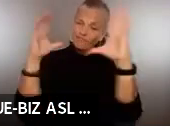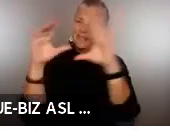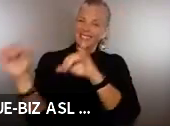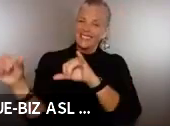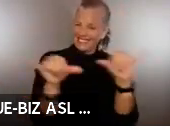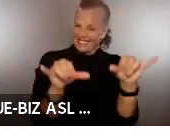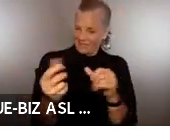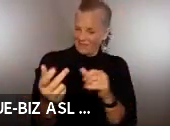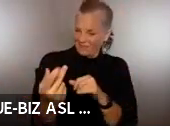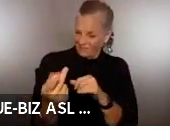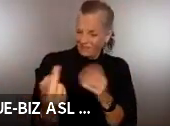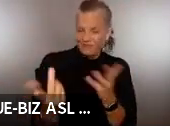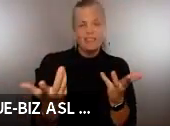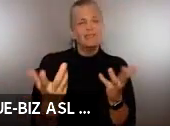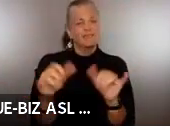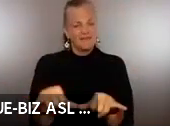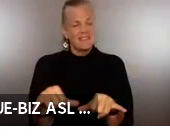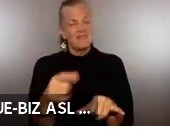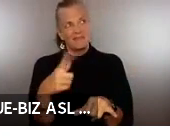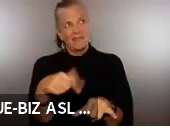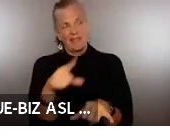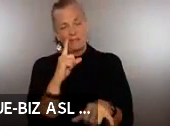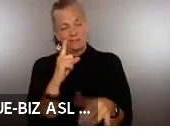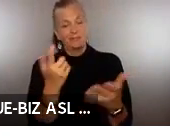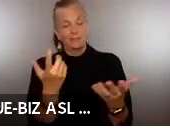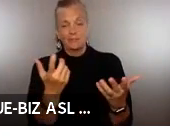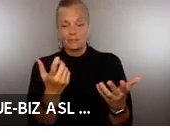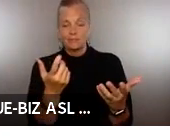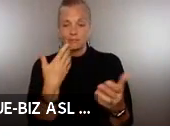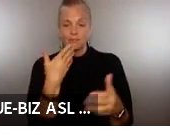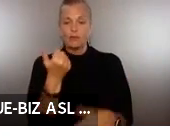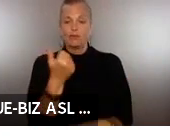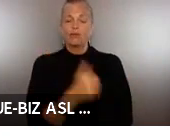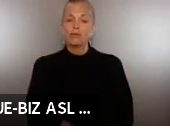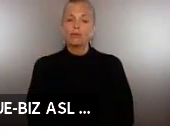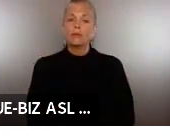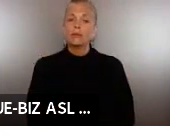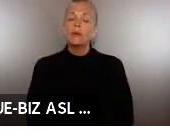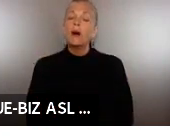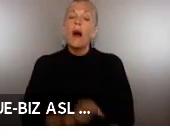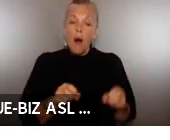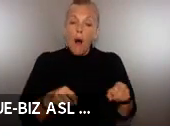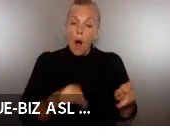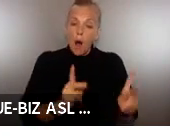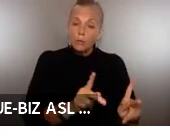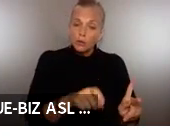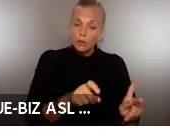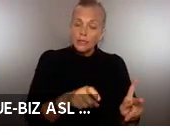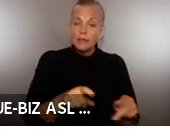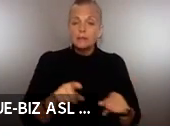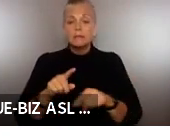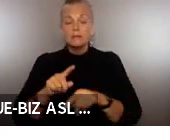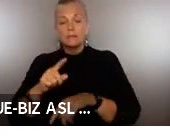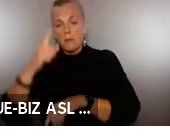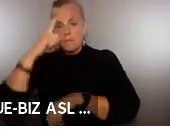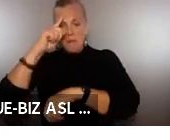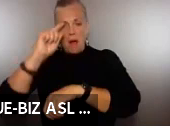mindset. You know, there's also, you know, you need the opportunity, but it's also a mindset, but you need to be taught that mindset.